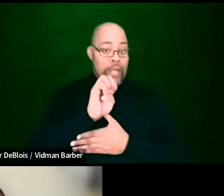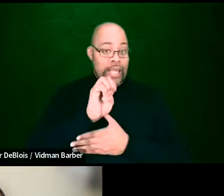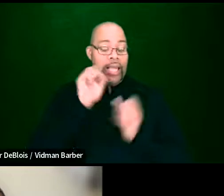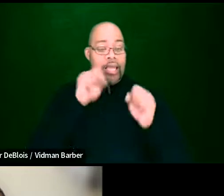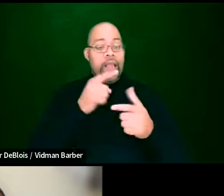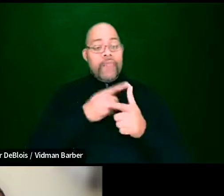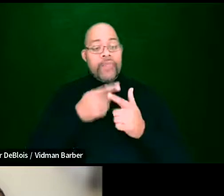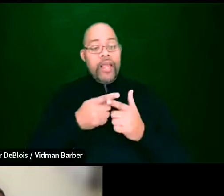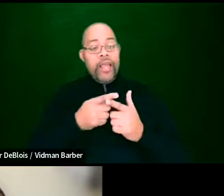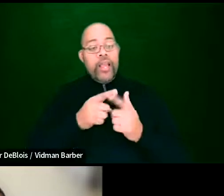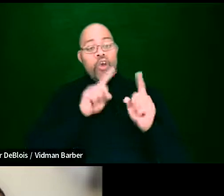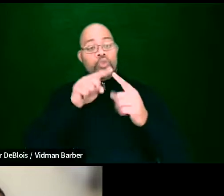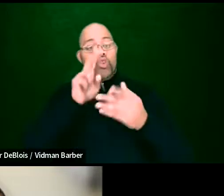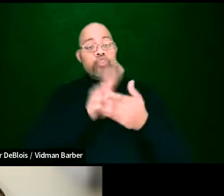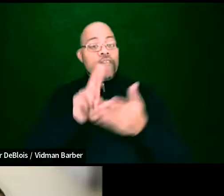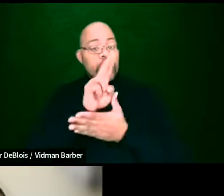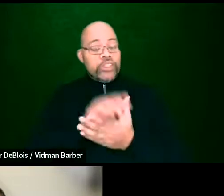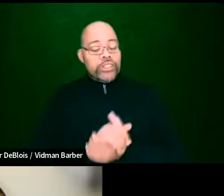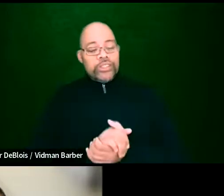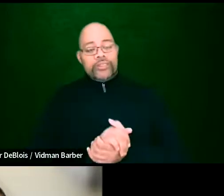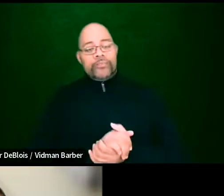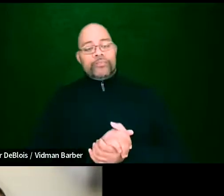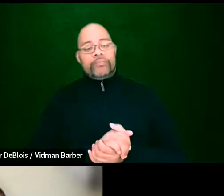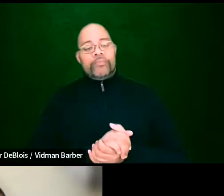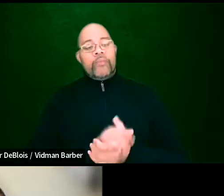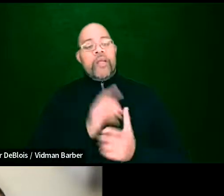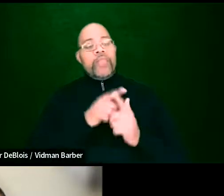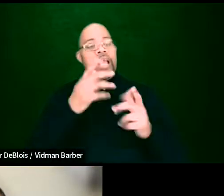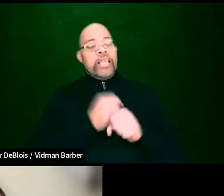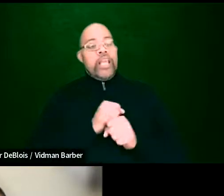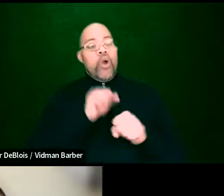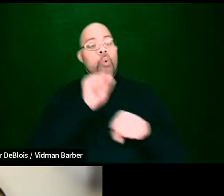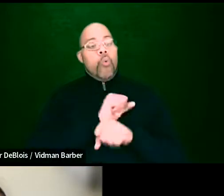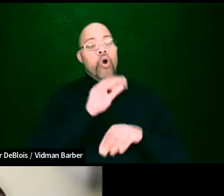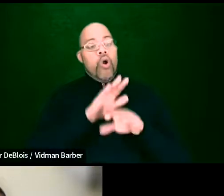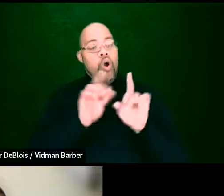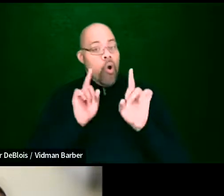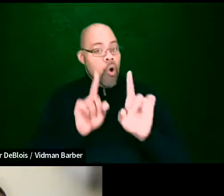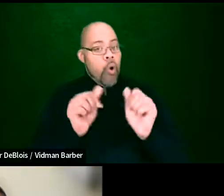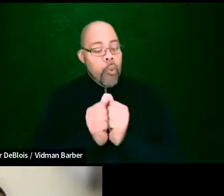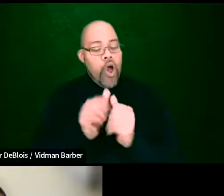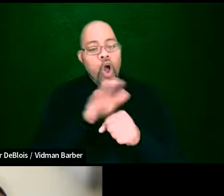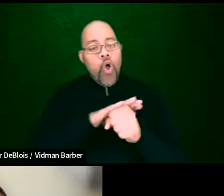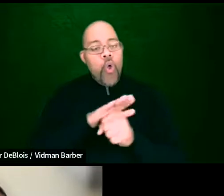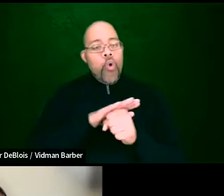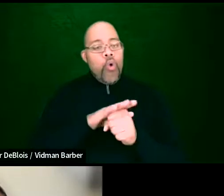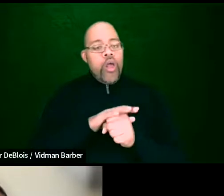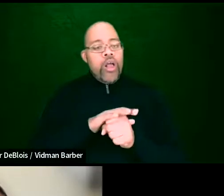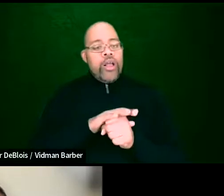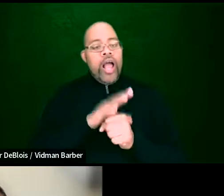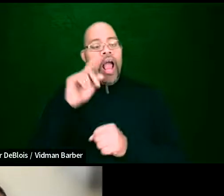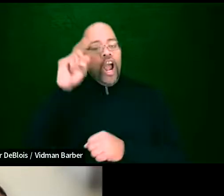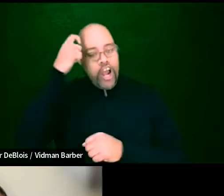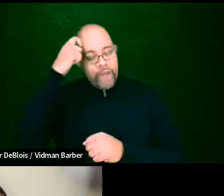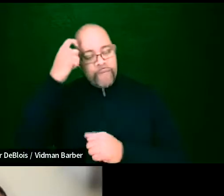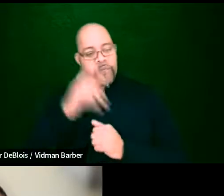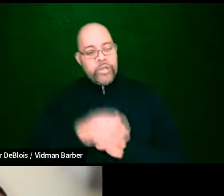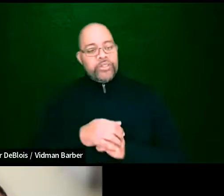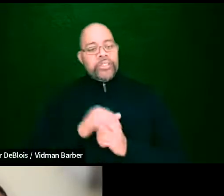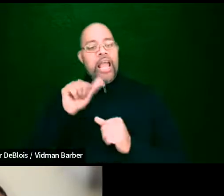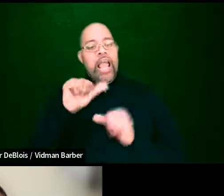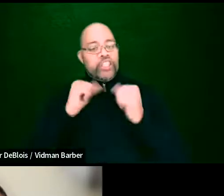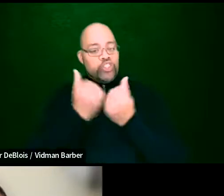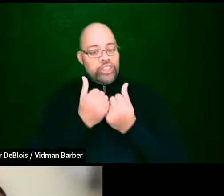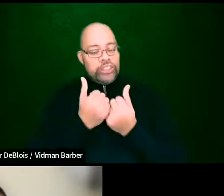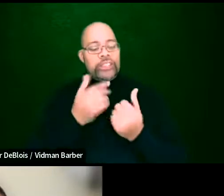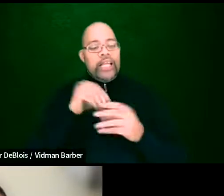then come to the university. And then they get to work alongside local and governmental agencies